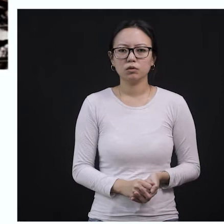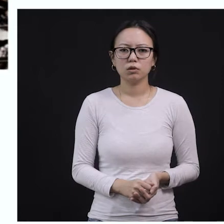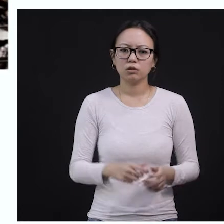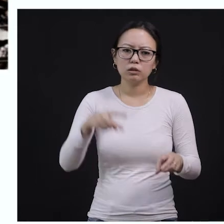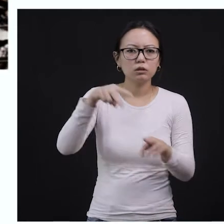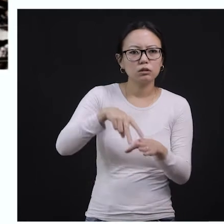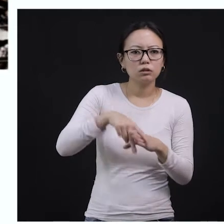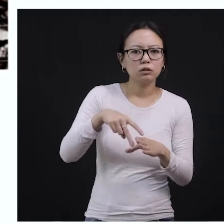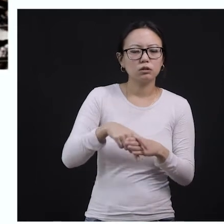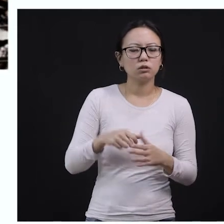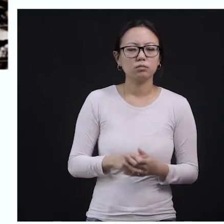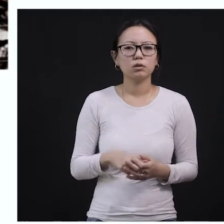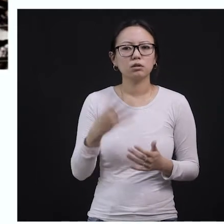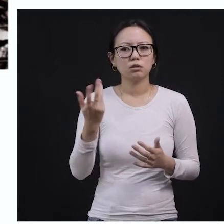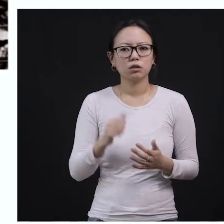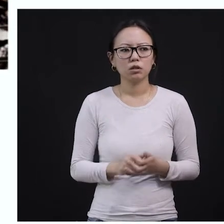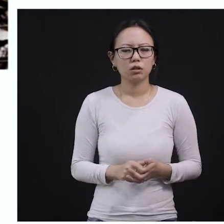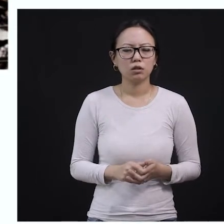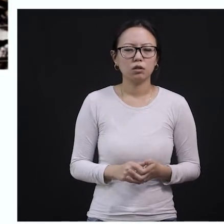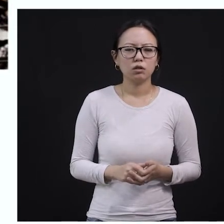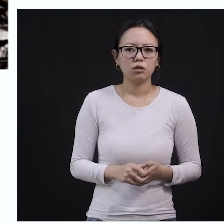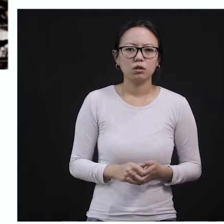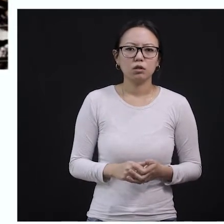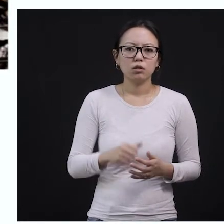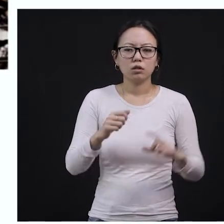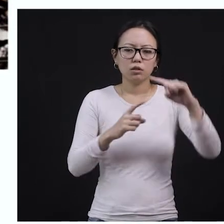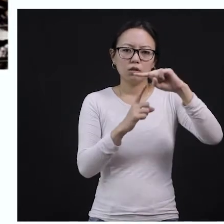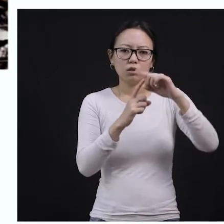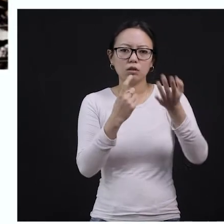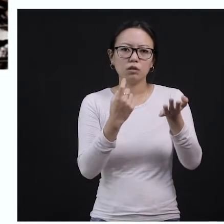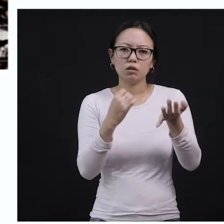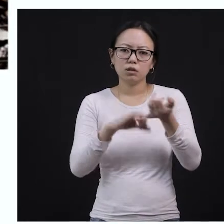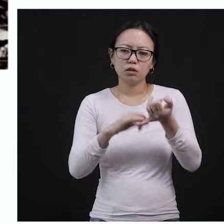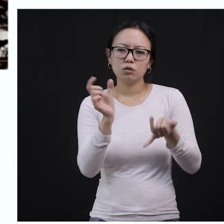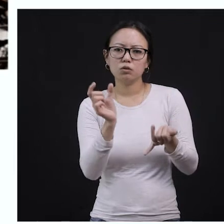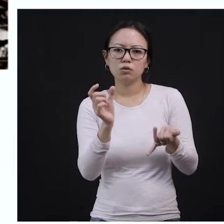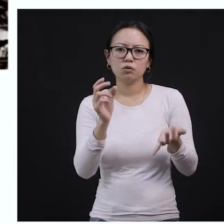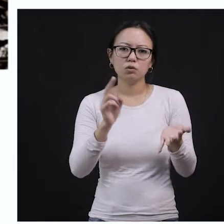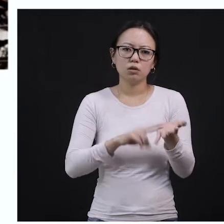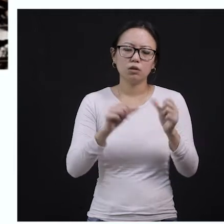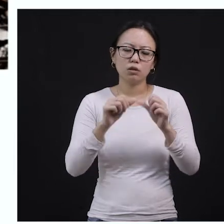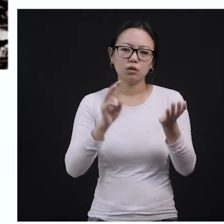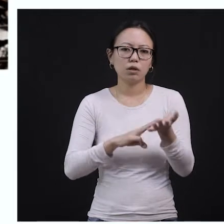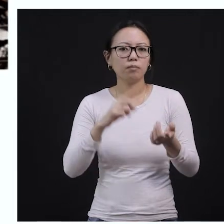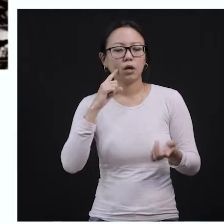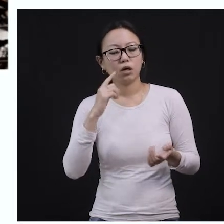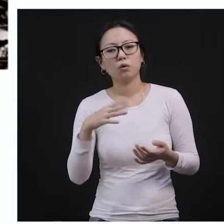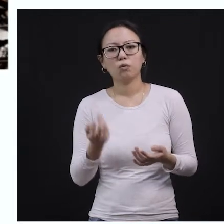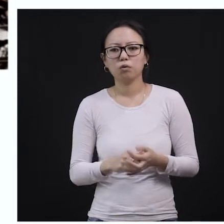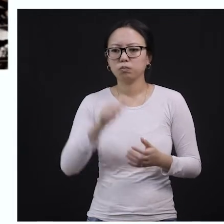disturbances. So we can also experience some tsunami or flood-like situations as well. All right.